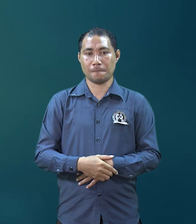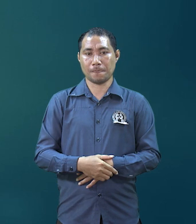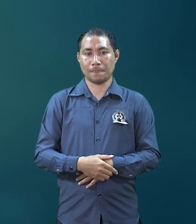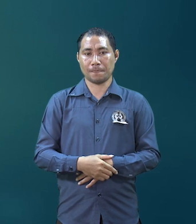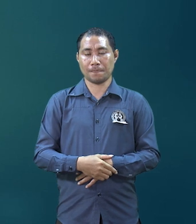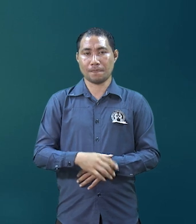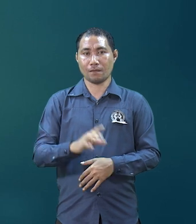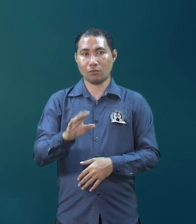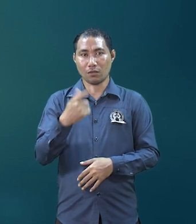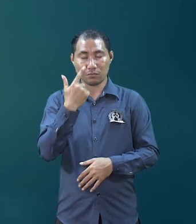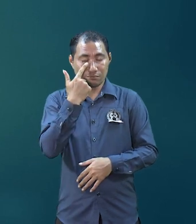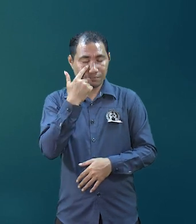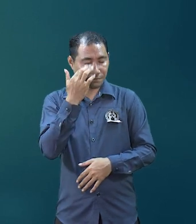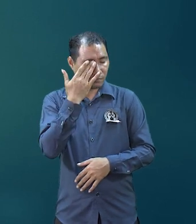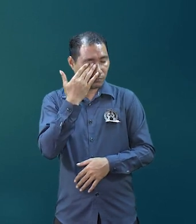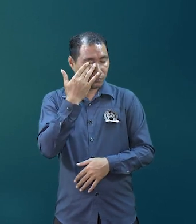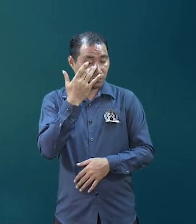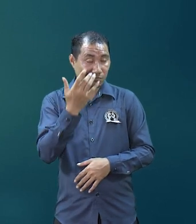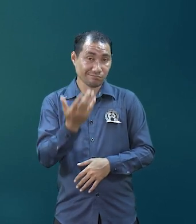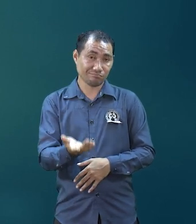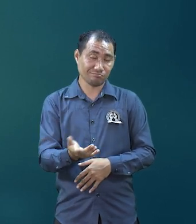Pe solo fo iso mol mata.